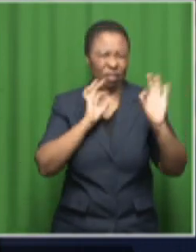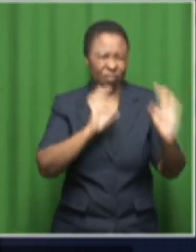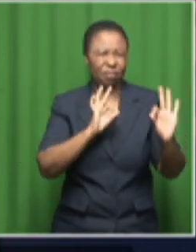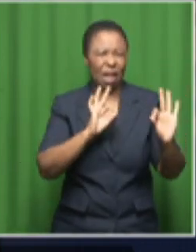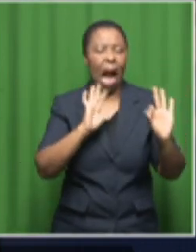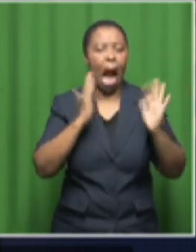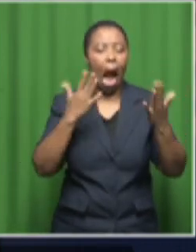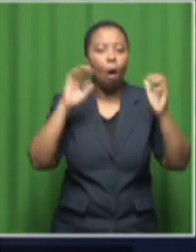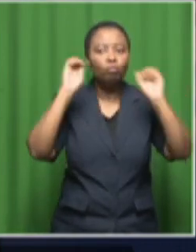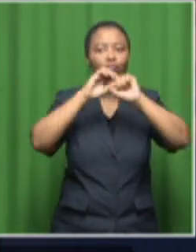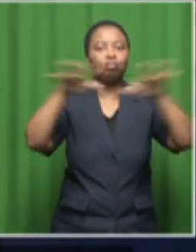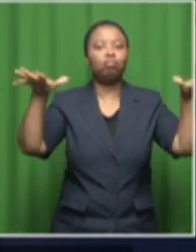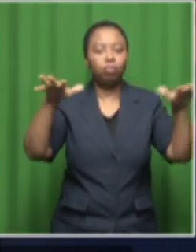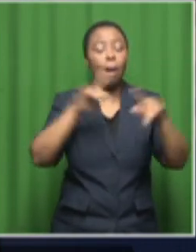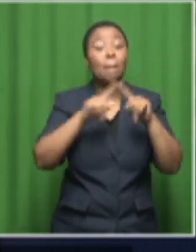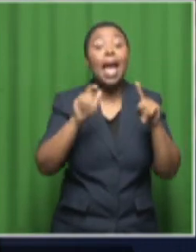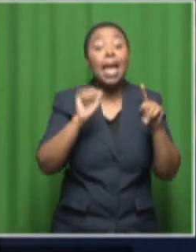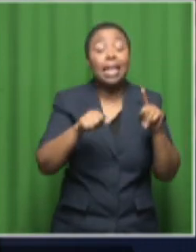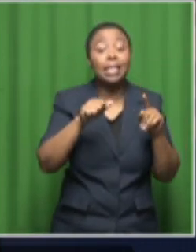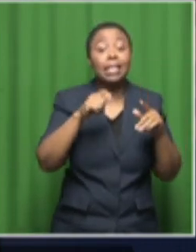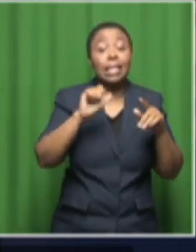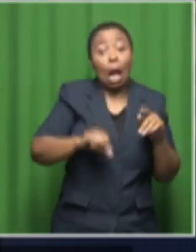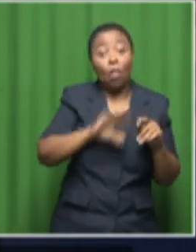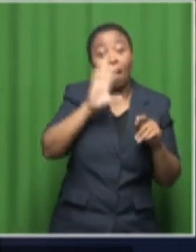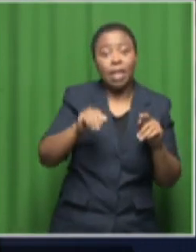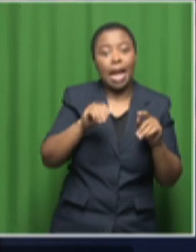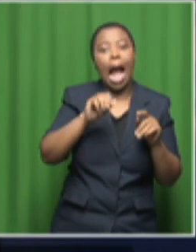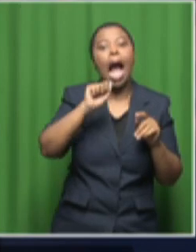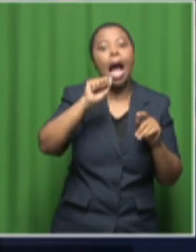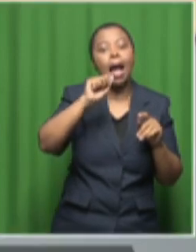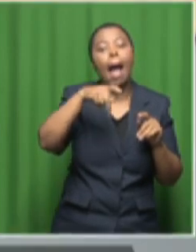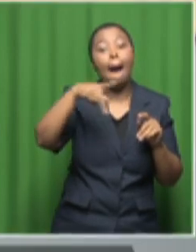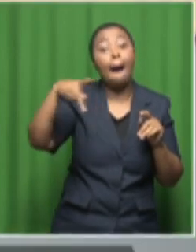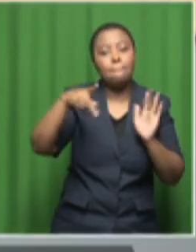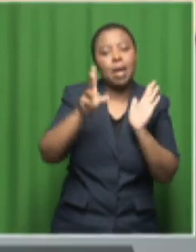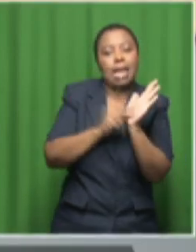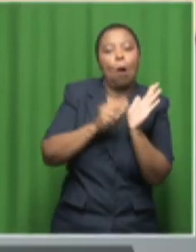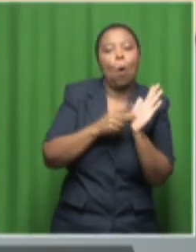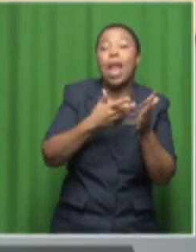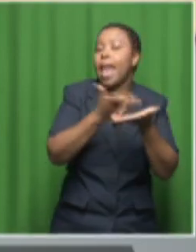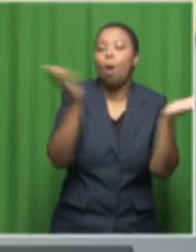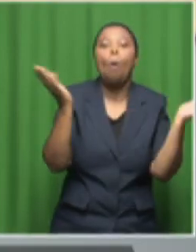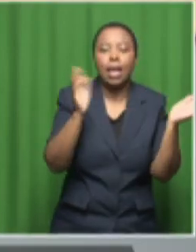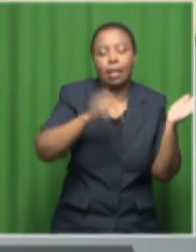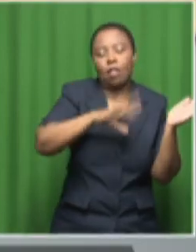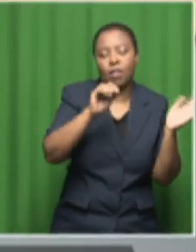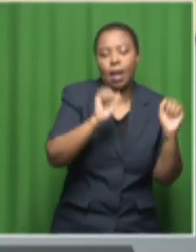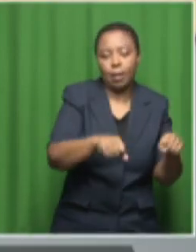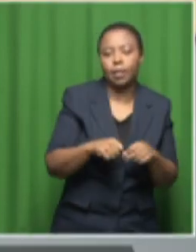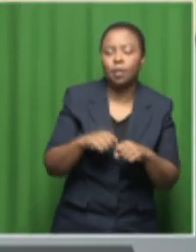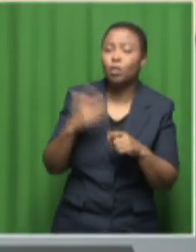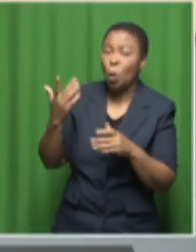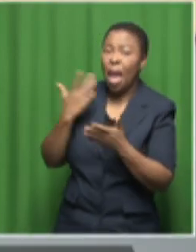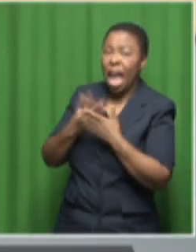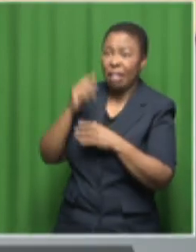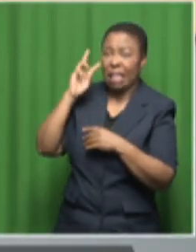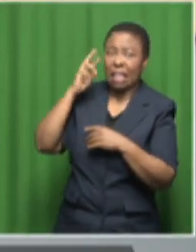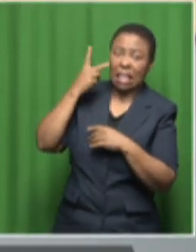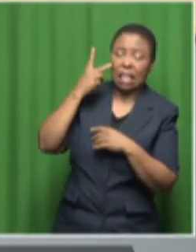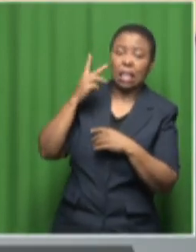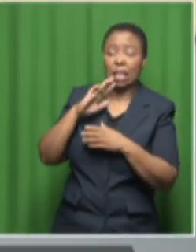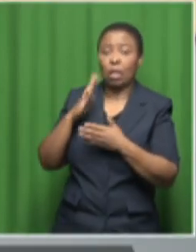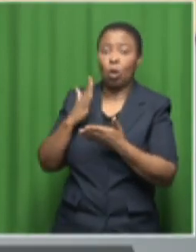we expand. But yes, you can download it anywhere in South Africa. Has this app been received with so much skepticism? Because you